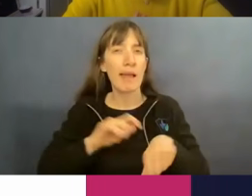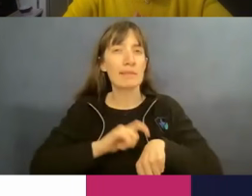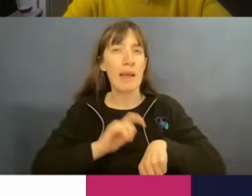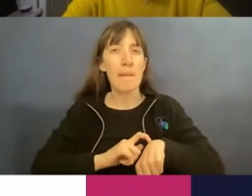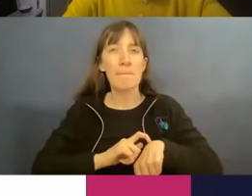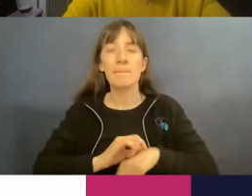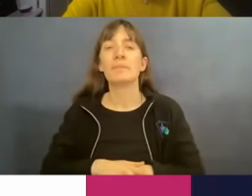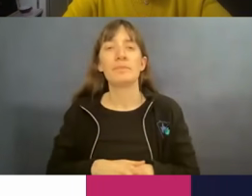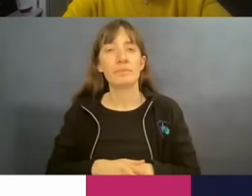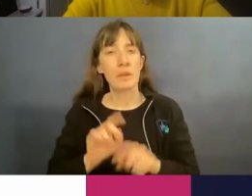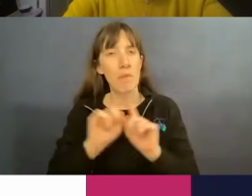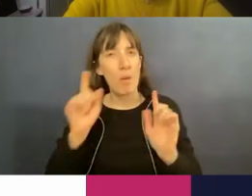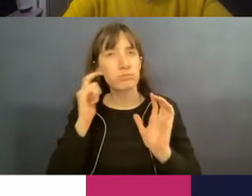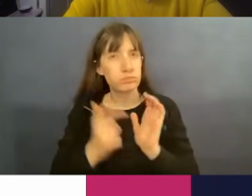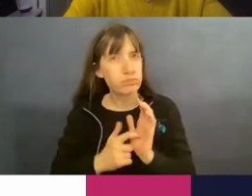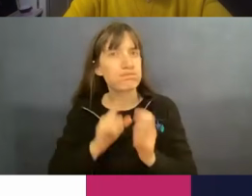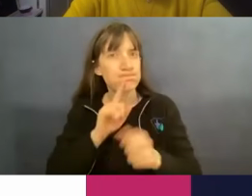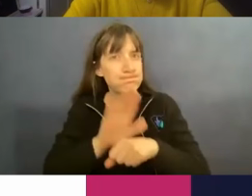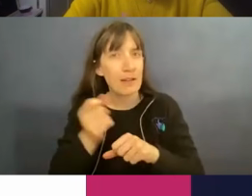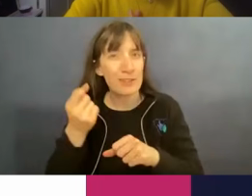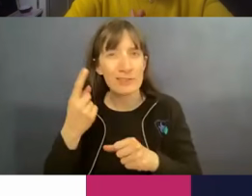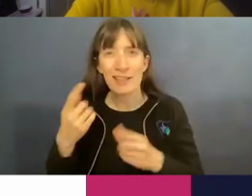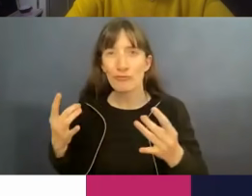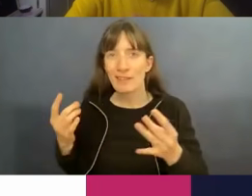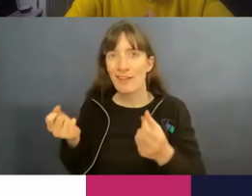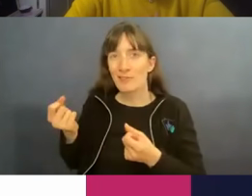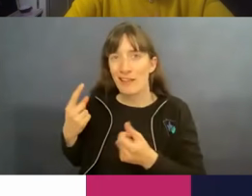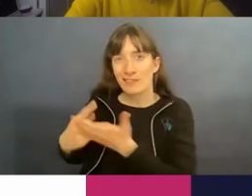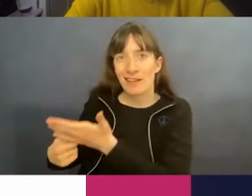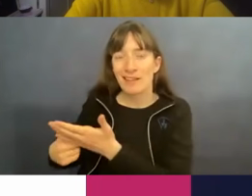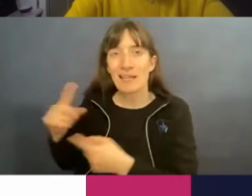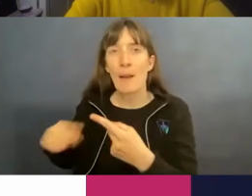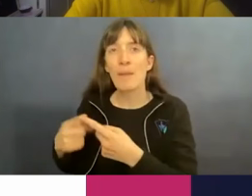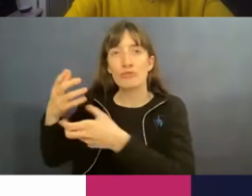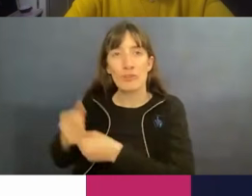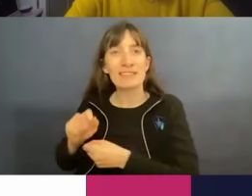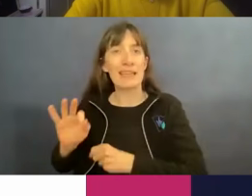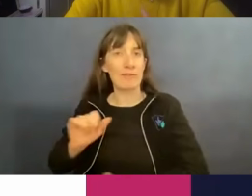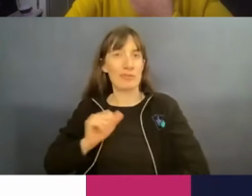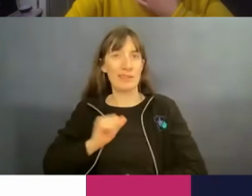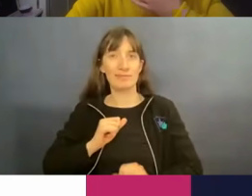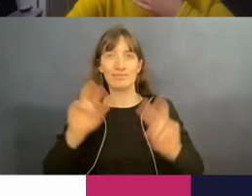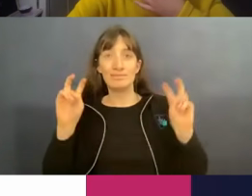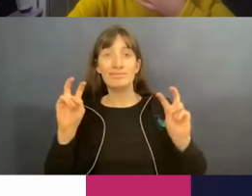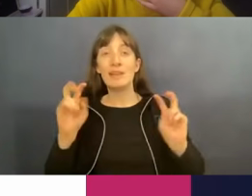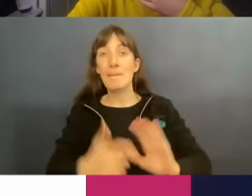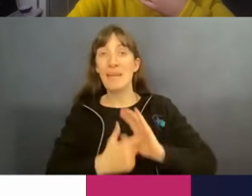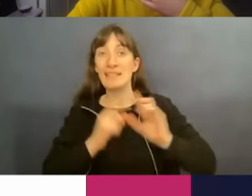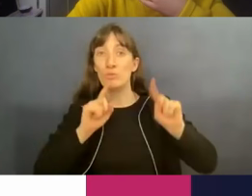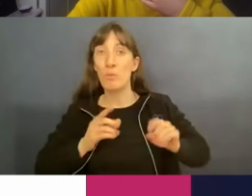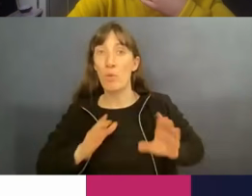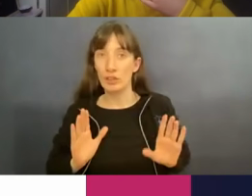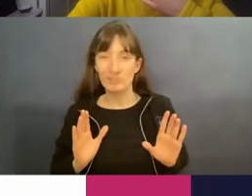and I do want to acknowledge it can be really tricky too of talking about trust and things when you are a mandated reporter. So we'll talk about that a little bit